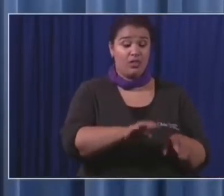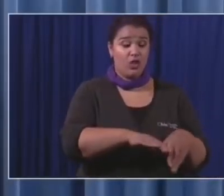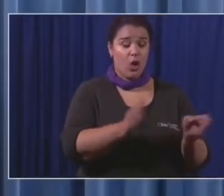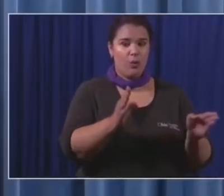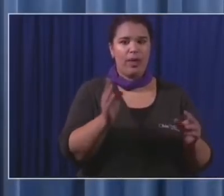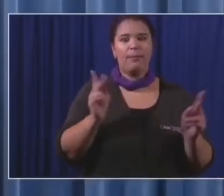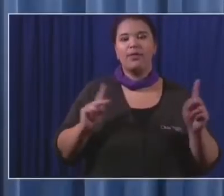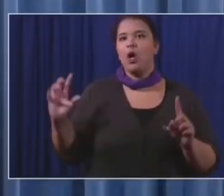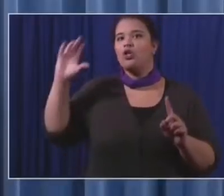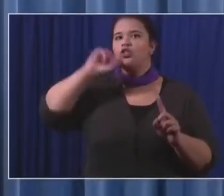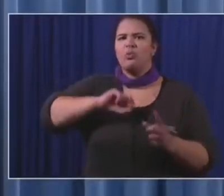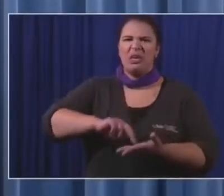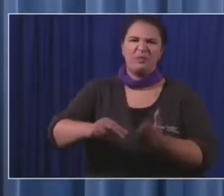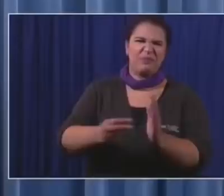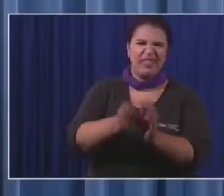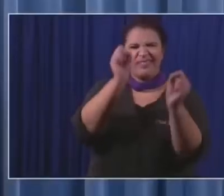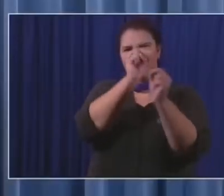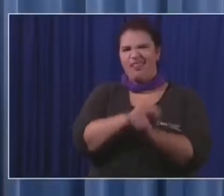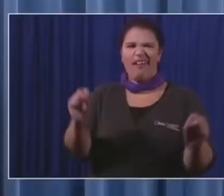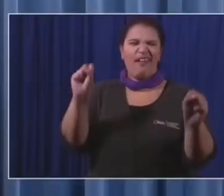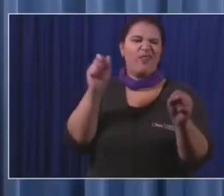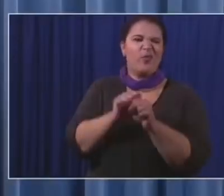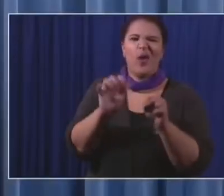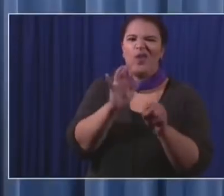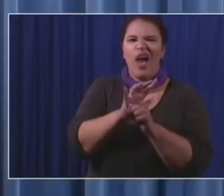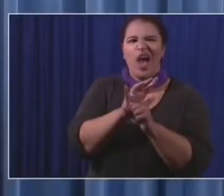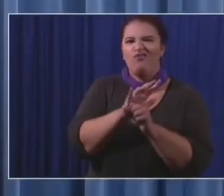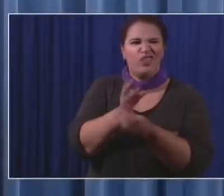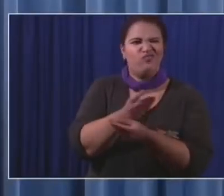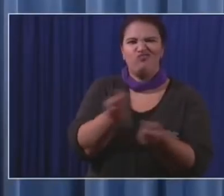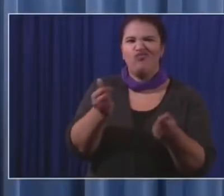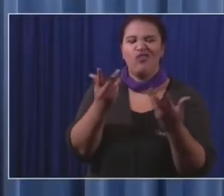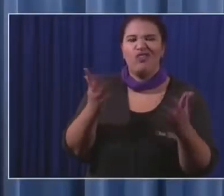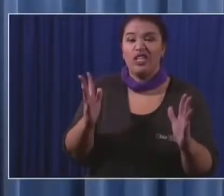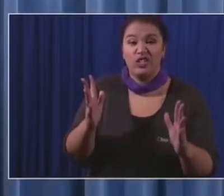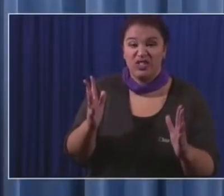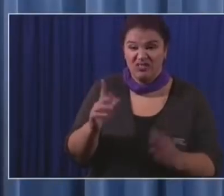all clear, even though you've been trying to say otherwise?